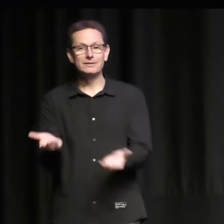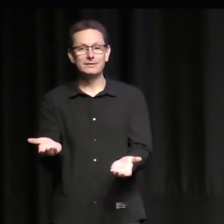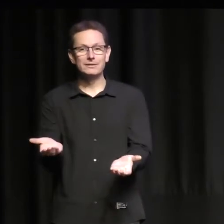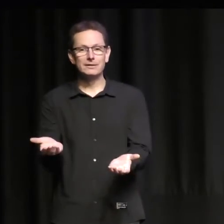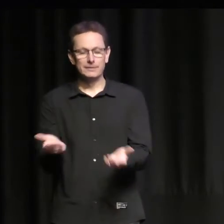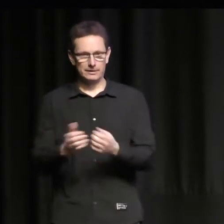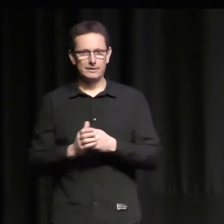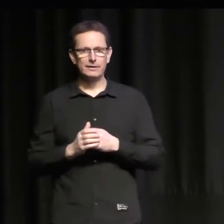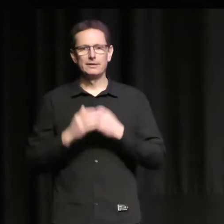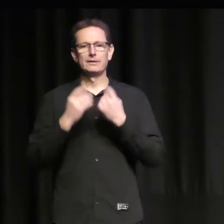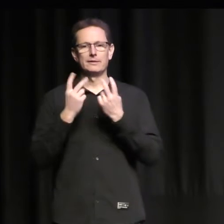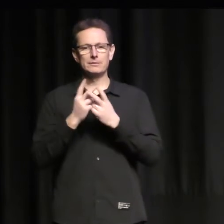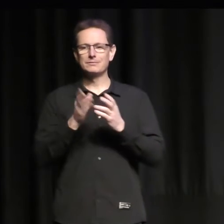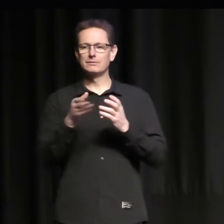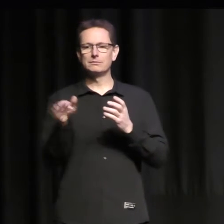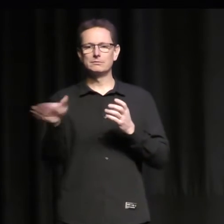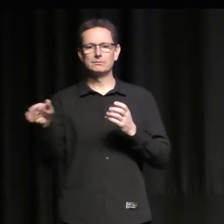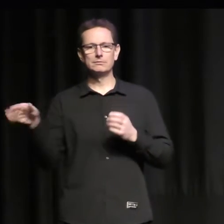So they're being whittled away.